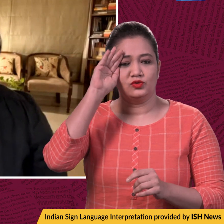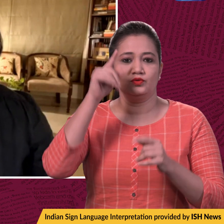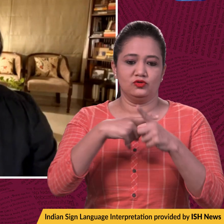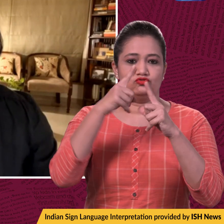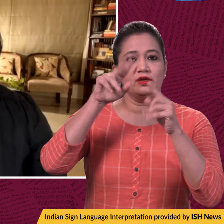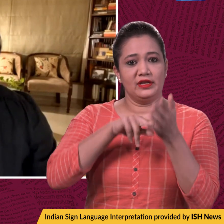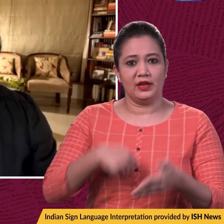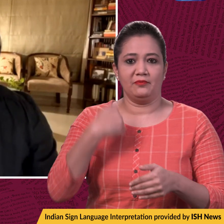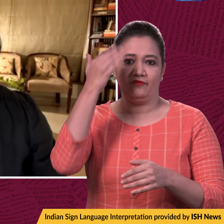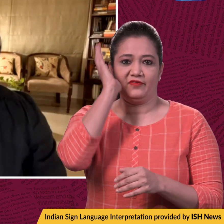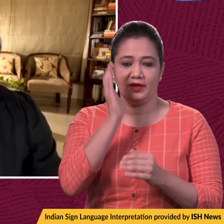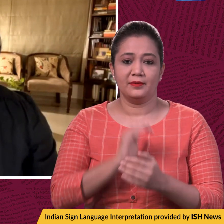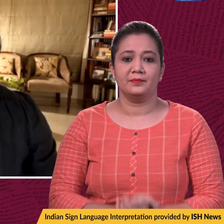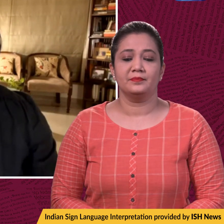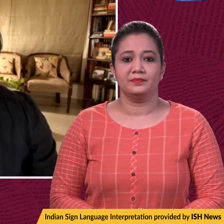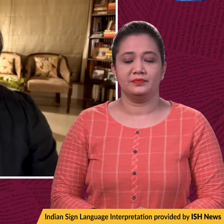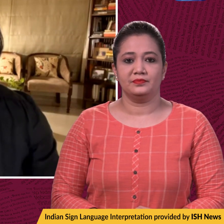This is just the news. I'm Faye.